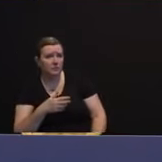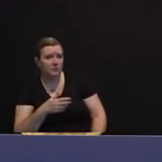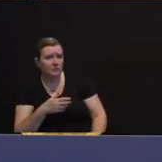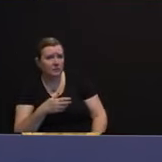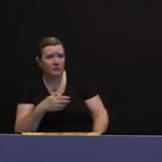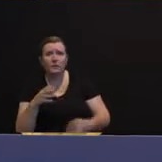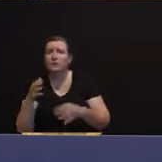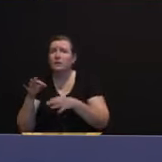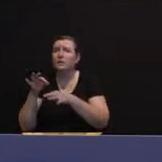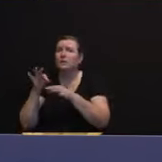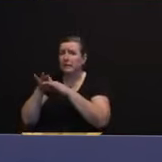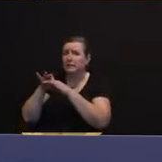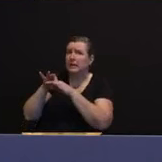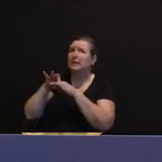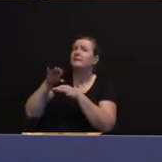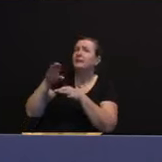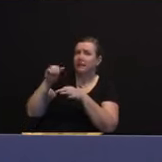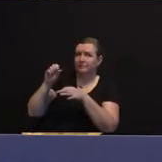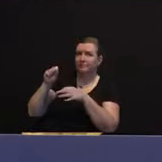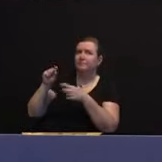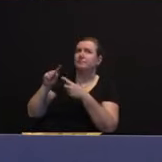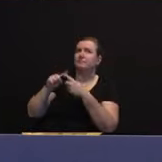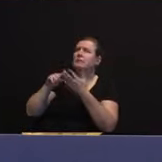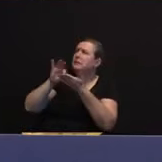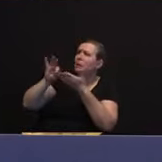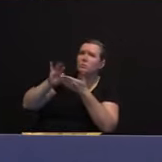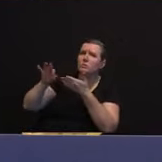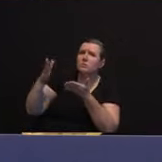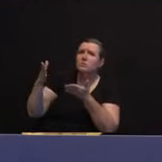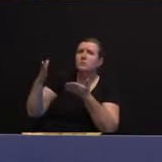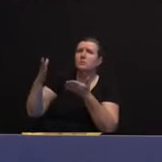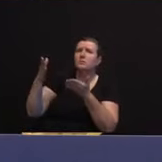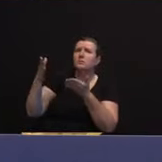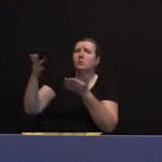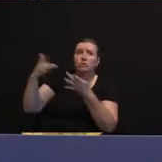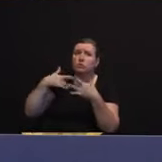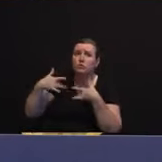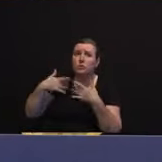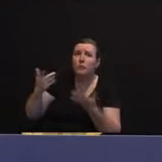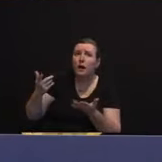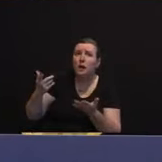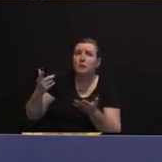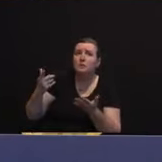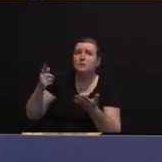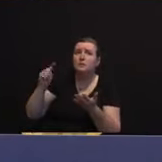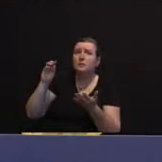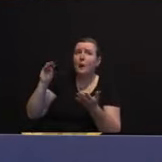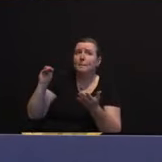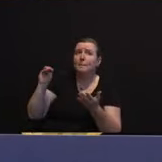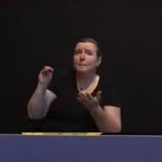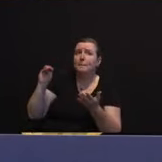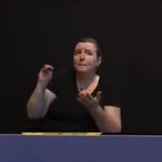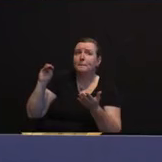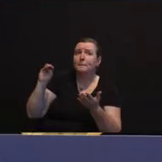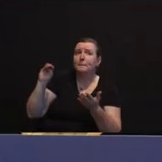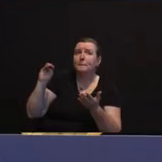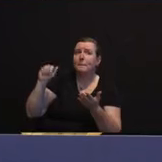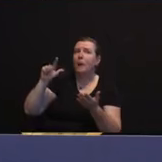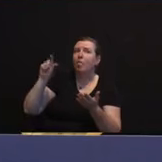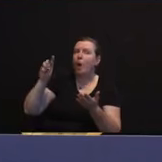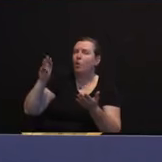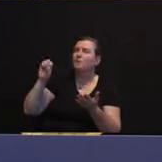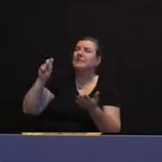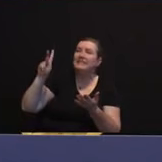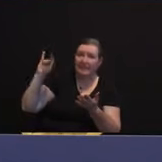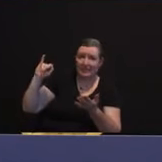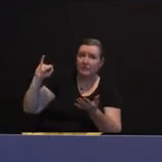and the percent that remain to be tallied? And are you worried that Tom Malinowski may wind up losing re-election? His lead has narrowed to fewer